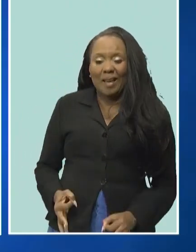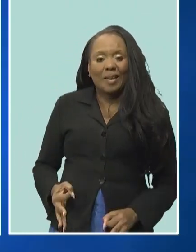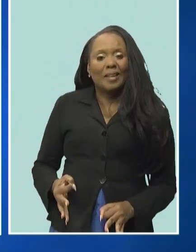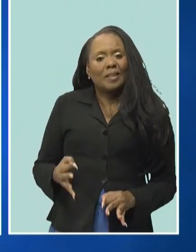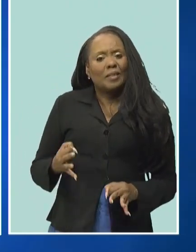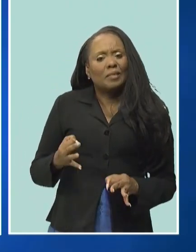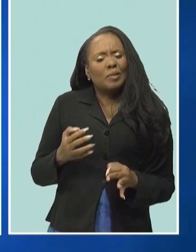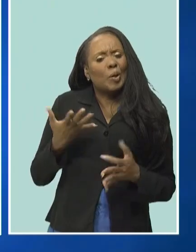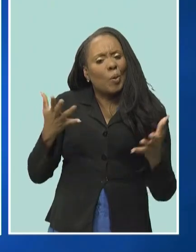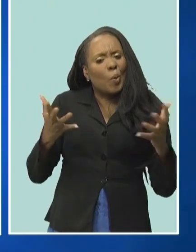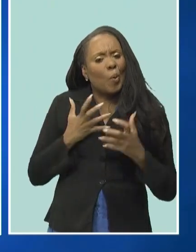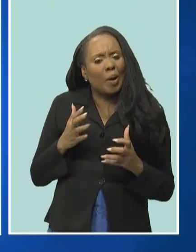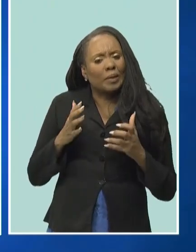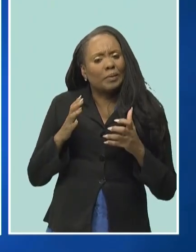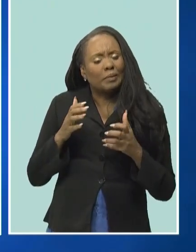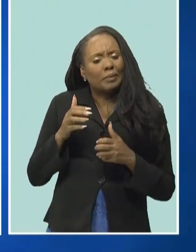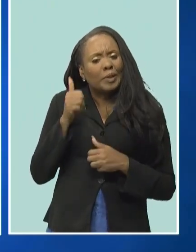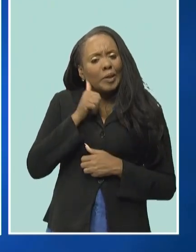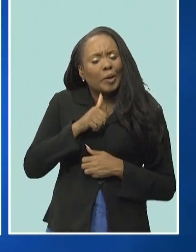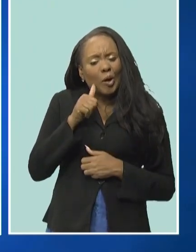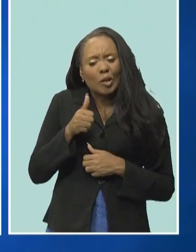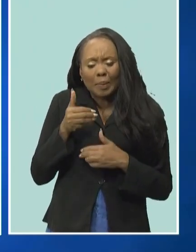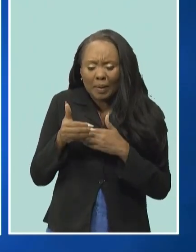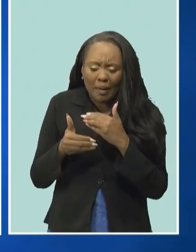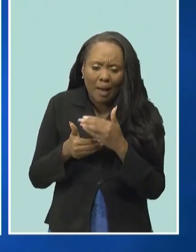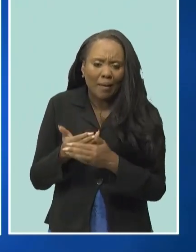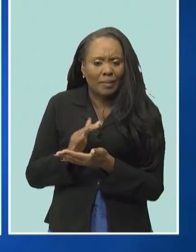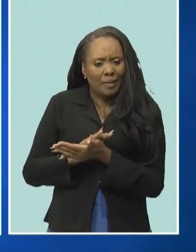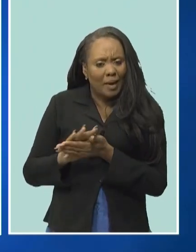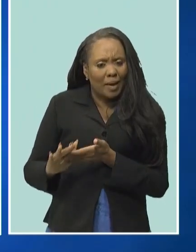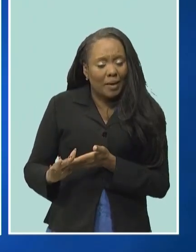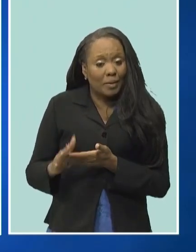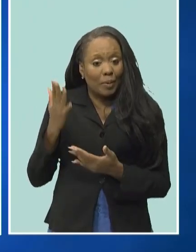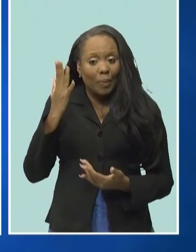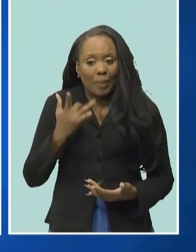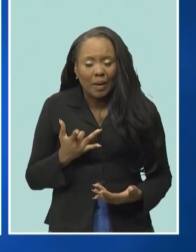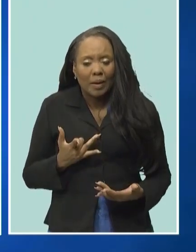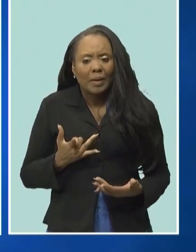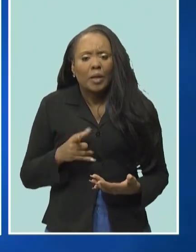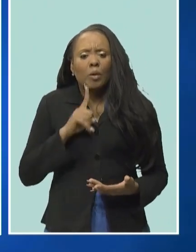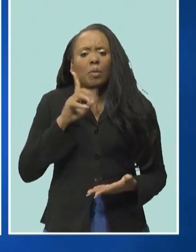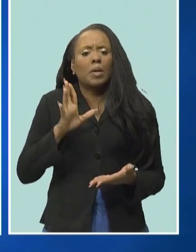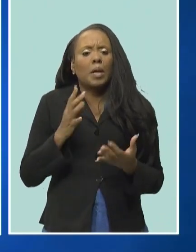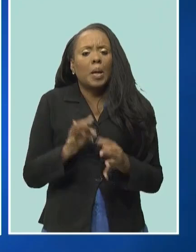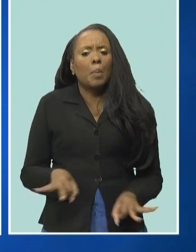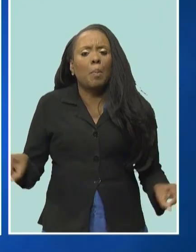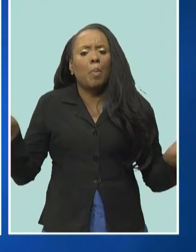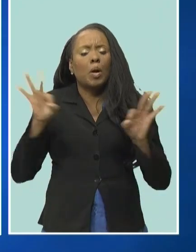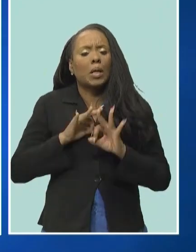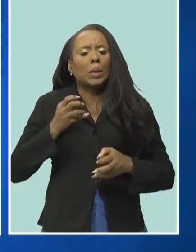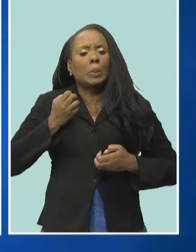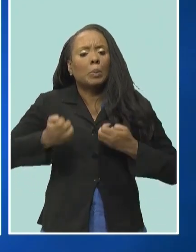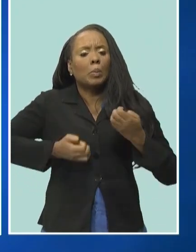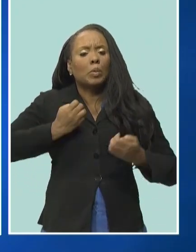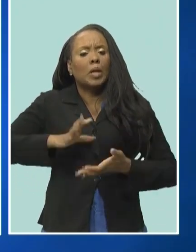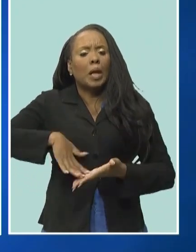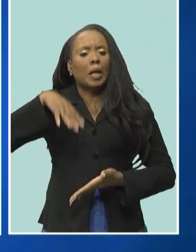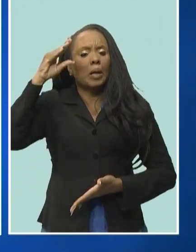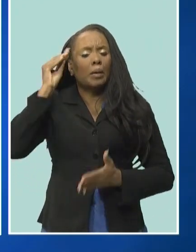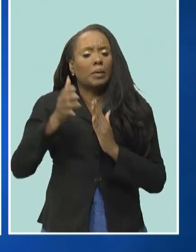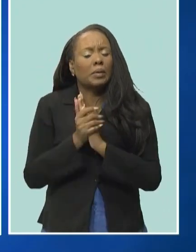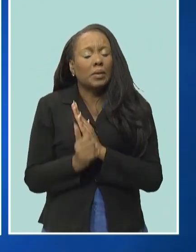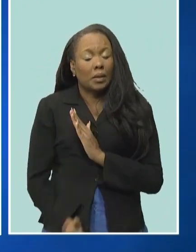Challenge because we felt that the social and emotional learning skills are all based